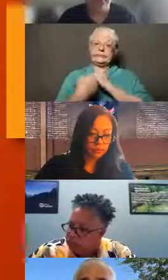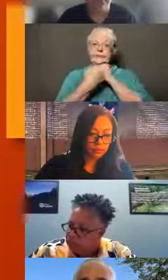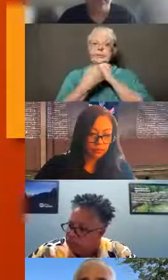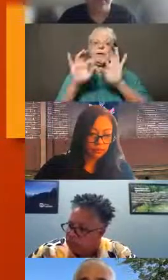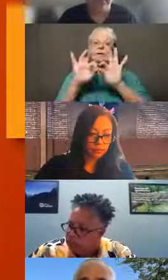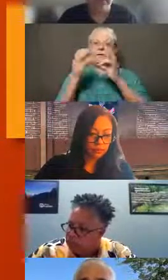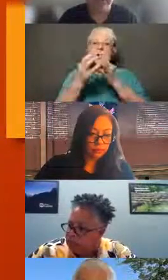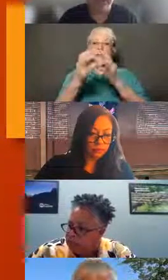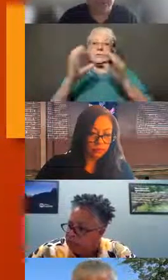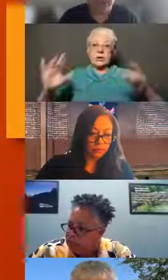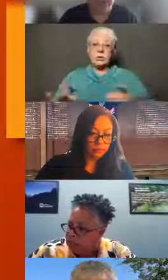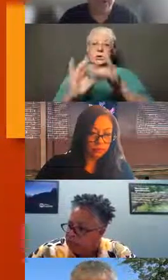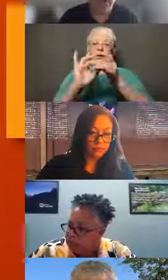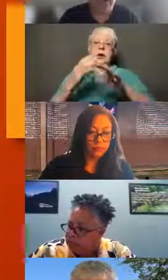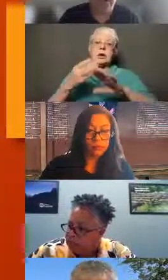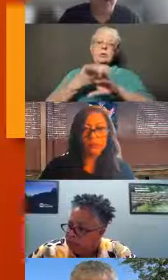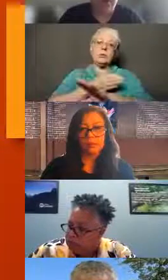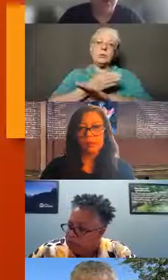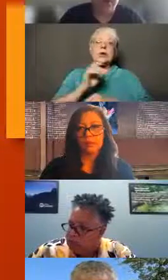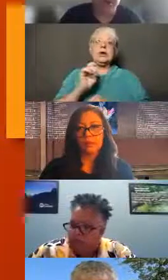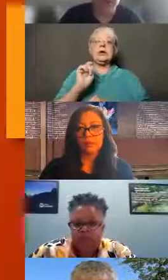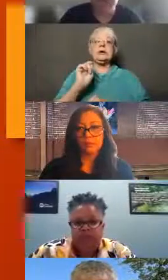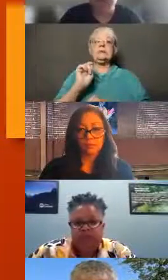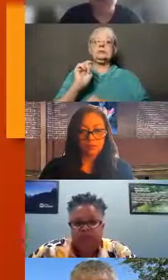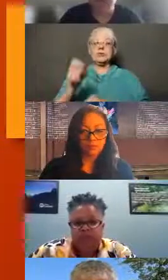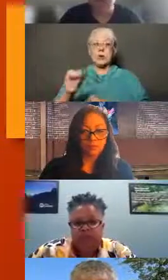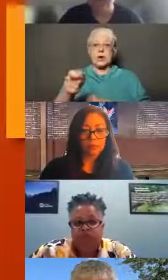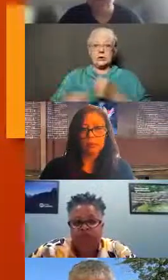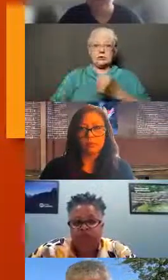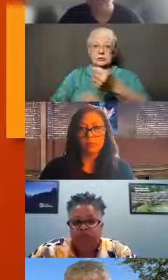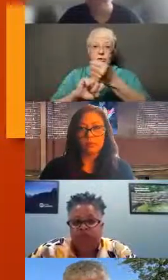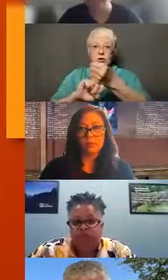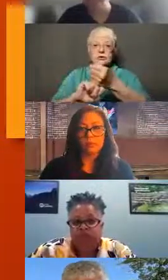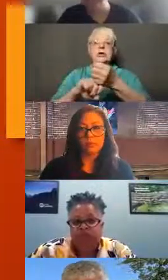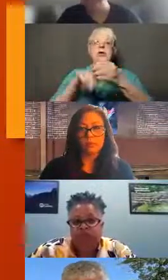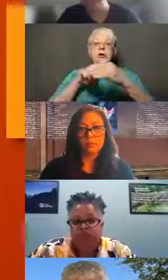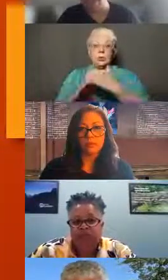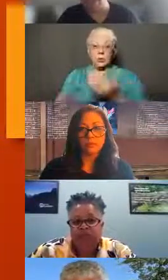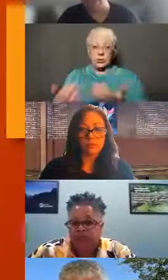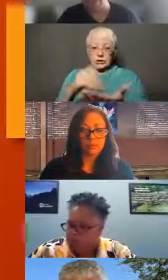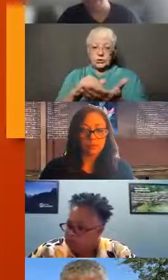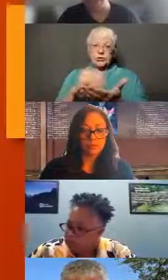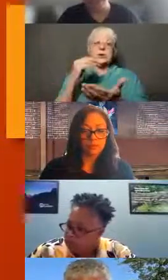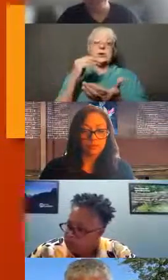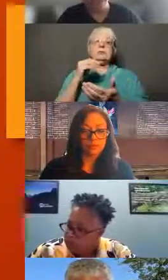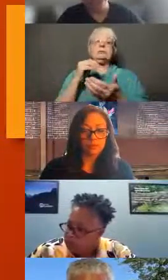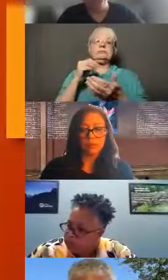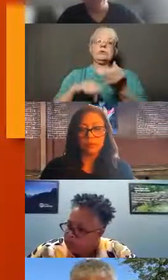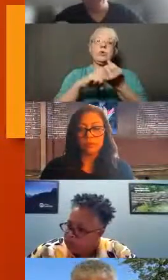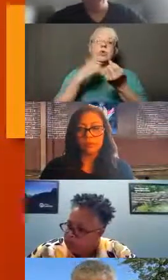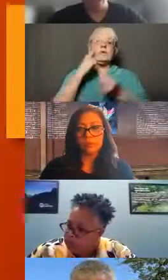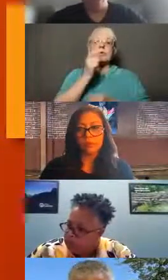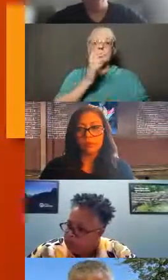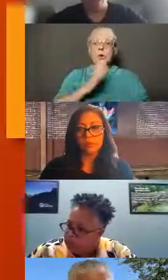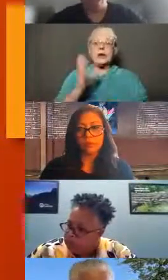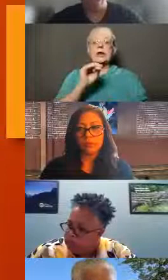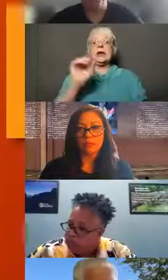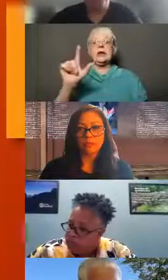and pretrial family support, reentry programming for women and also LGBTQ,